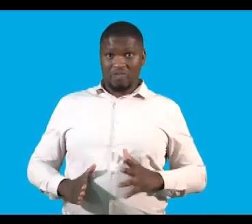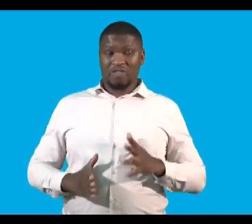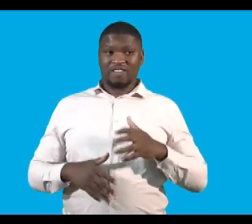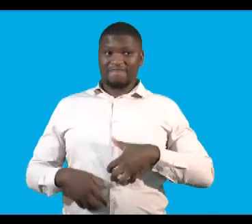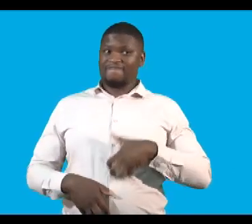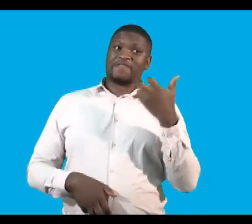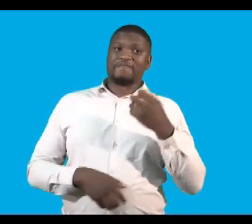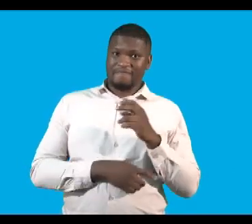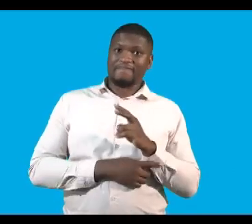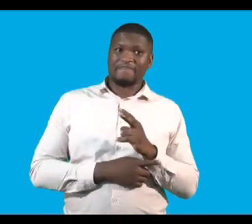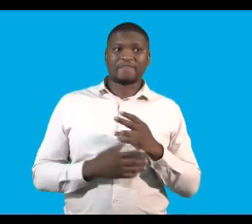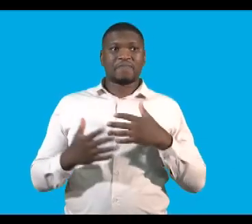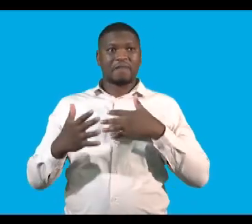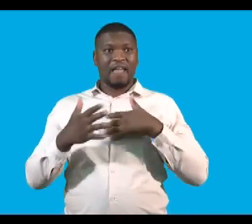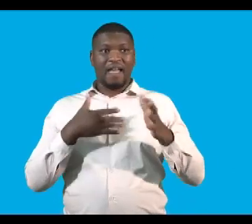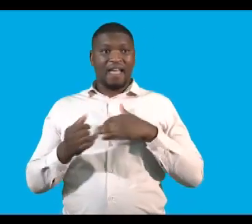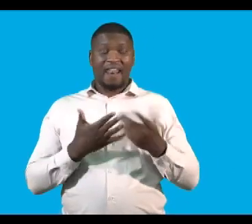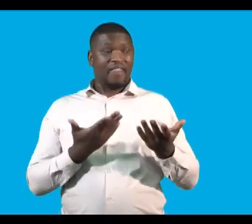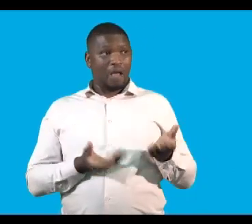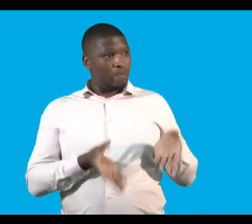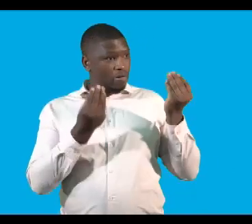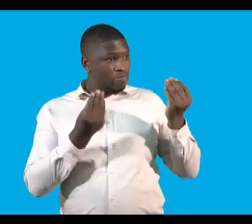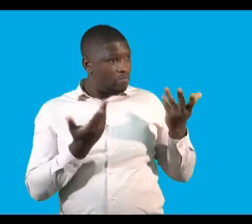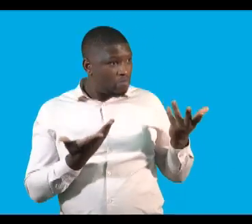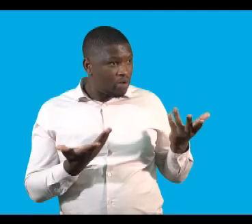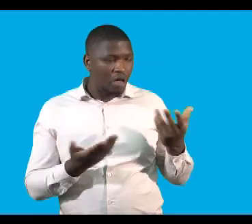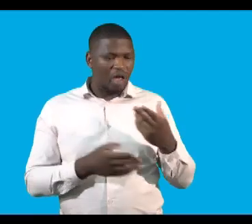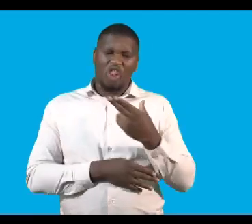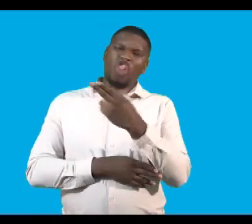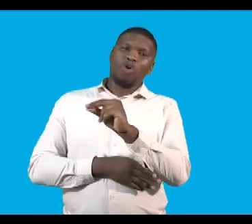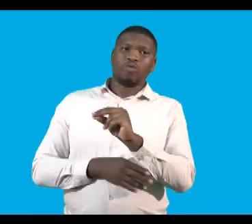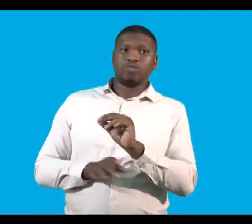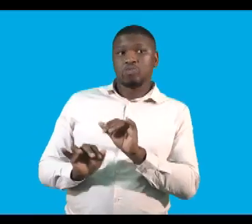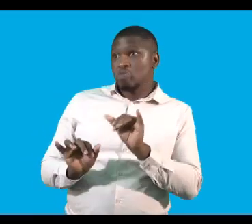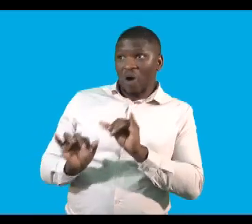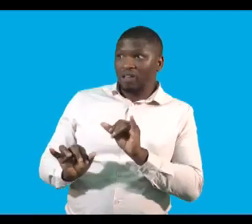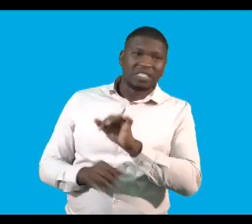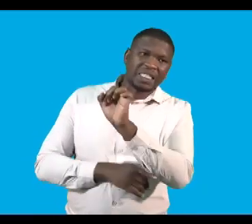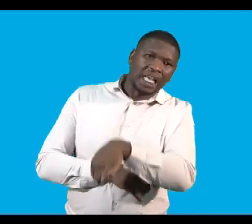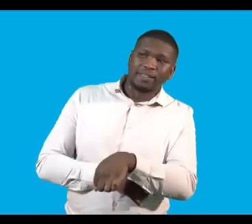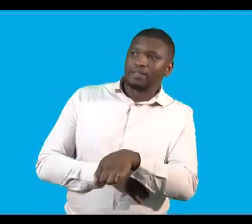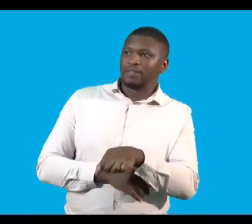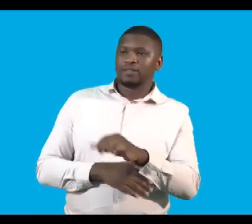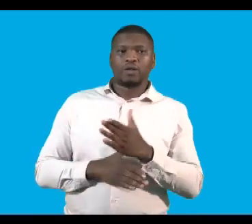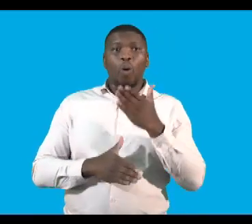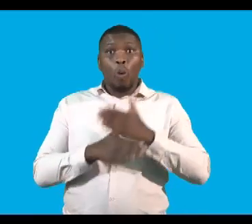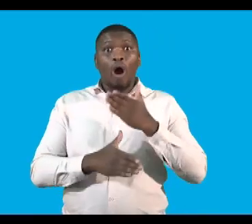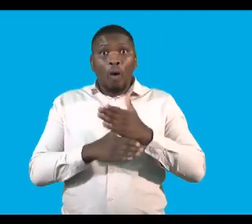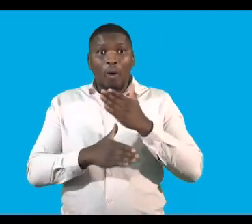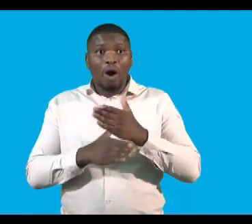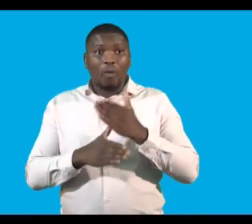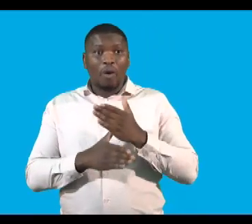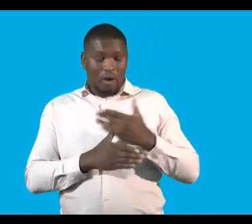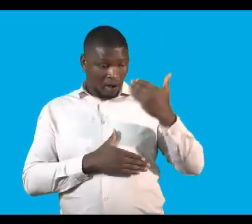some action lines. Anything coming yet? Nope. Wait. Yes, it's working.